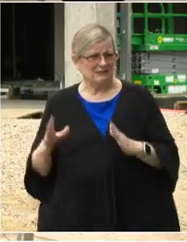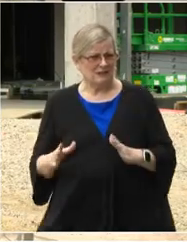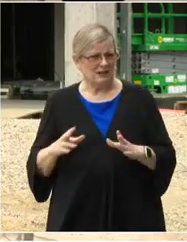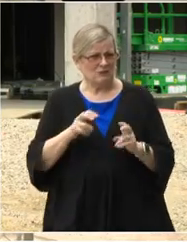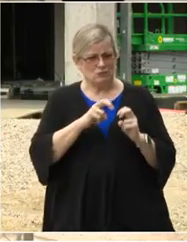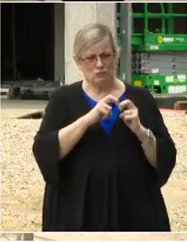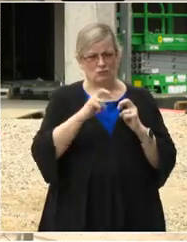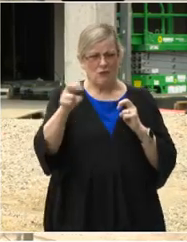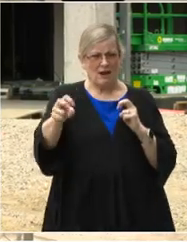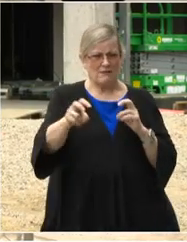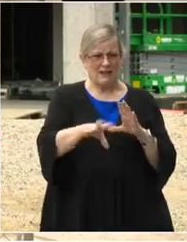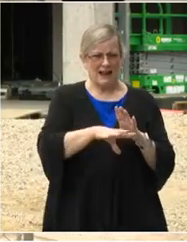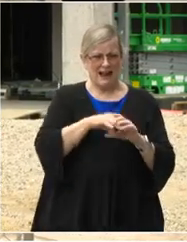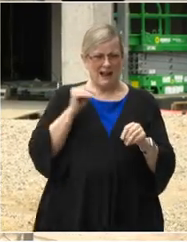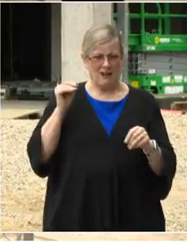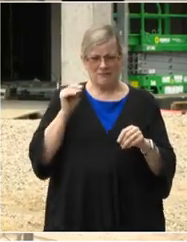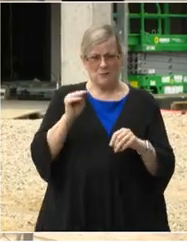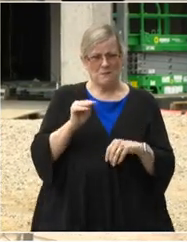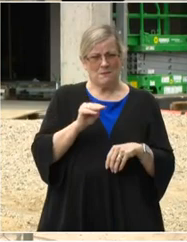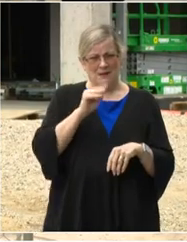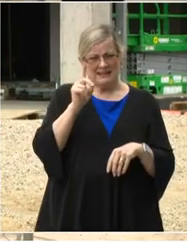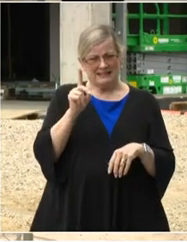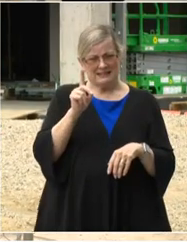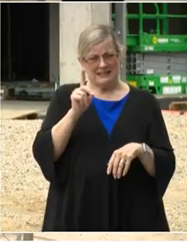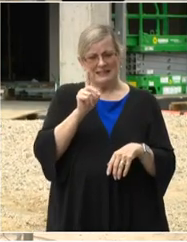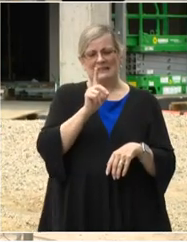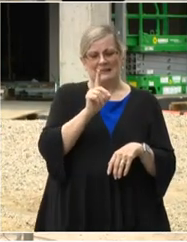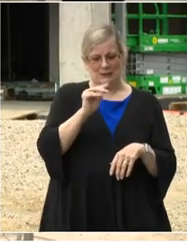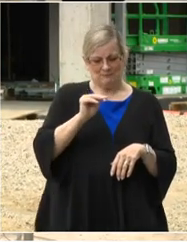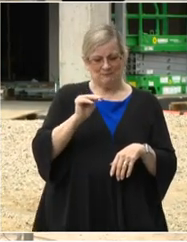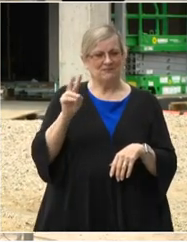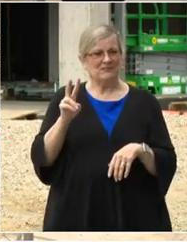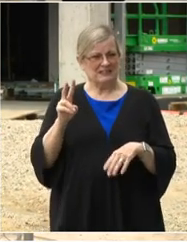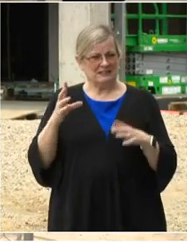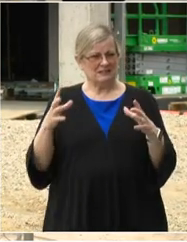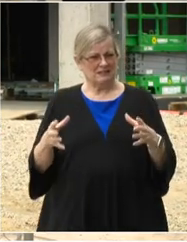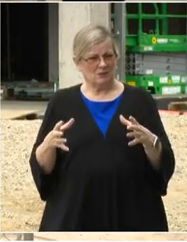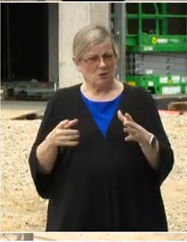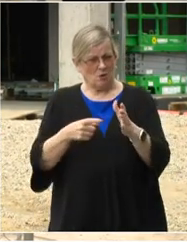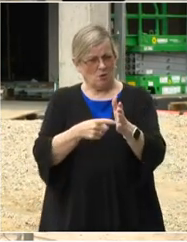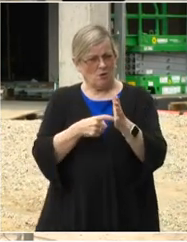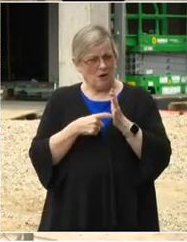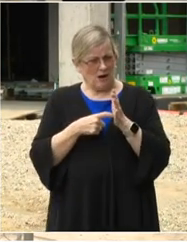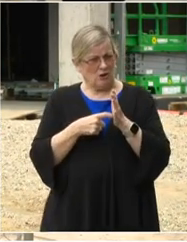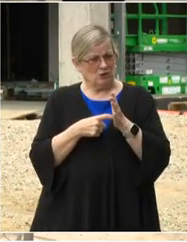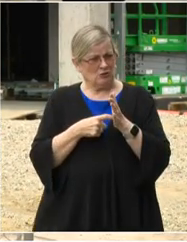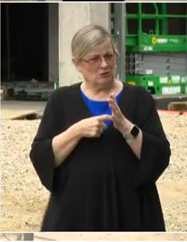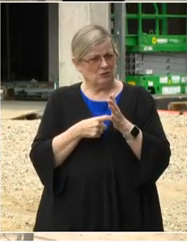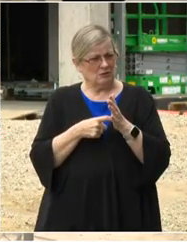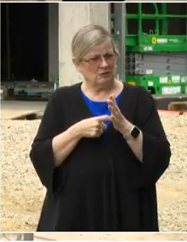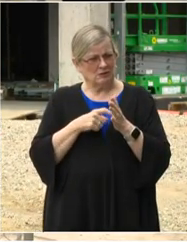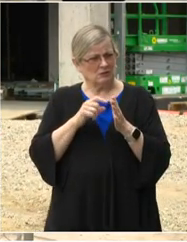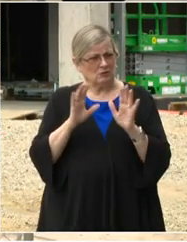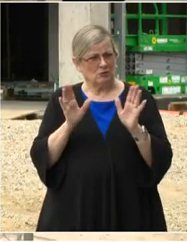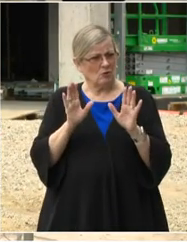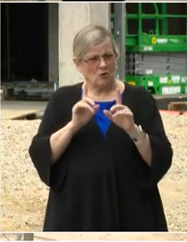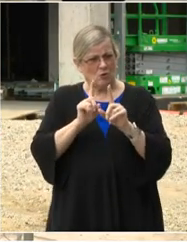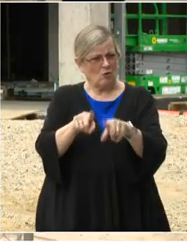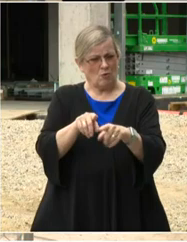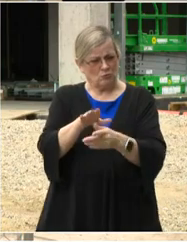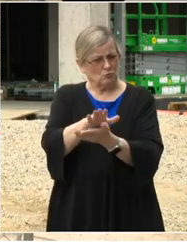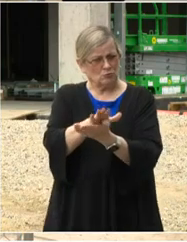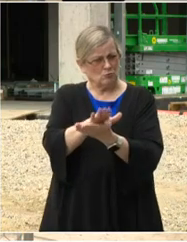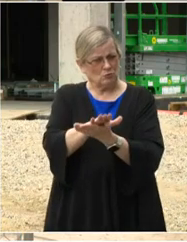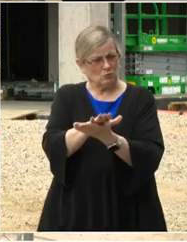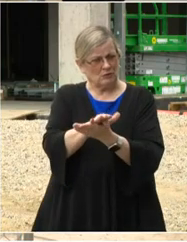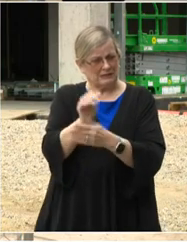Maryland, D.C. or Virginia, they're required to not come to school if they're not fully vaccinated, not come to school for 10 days.